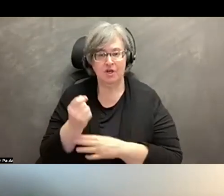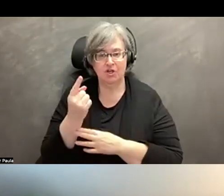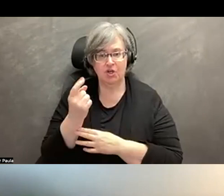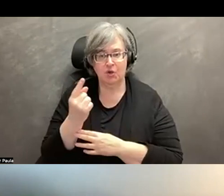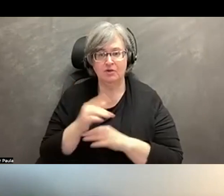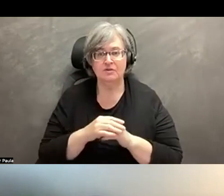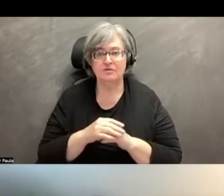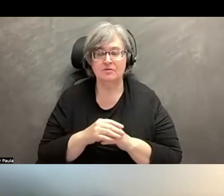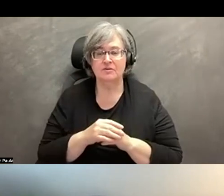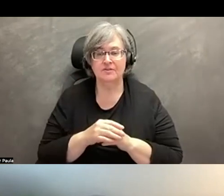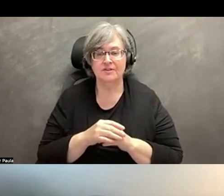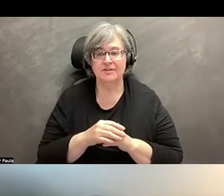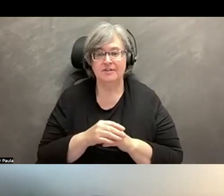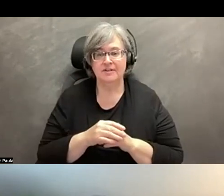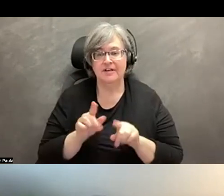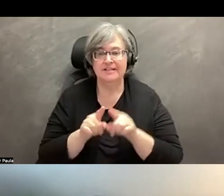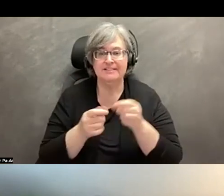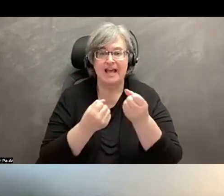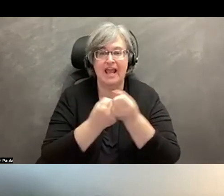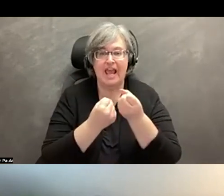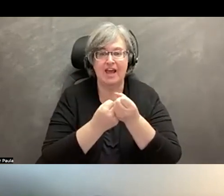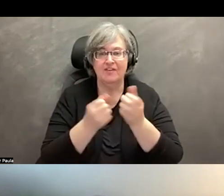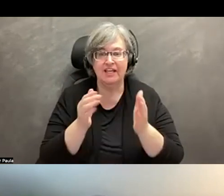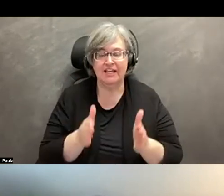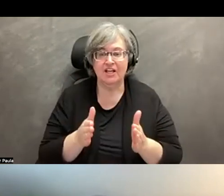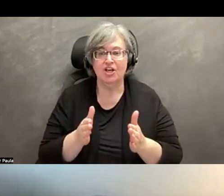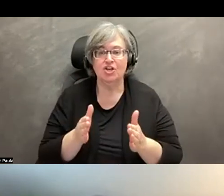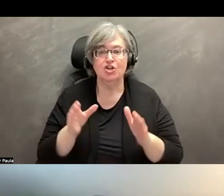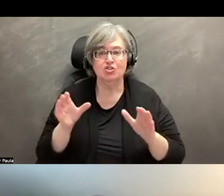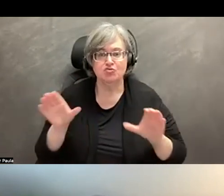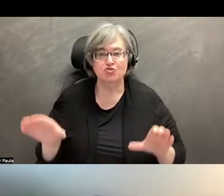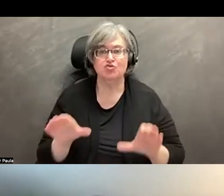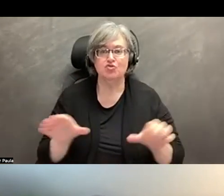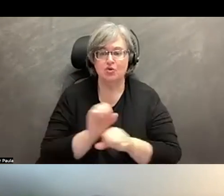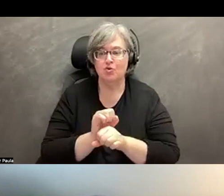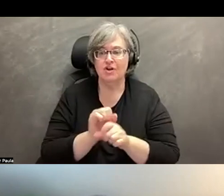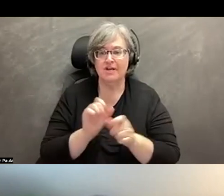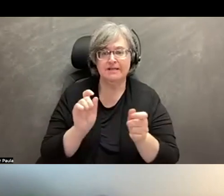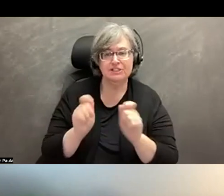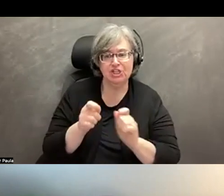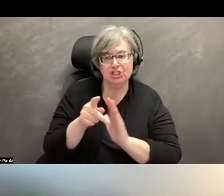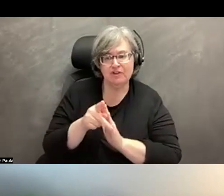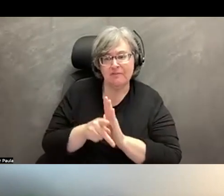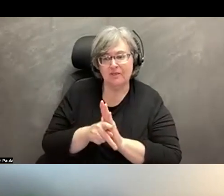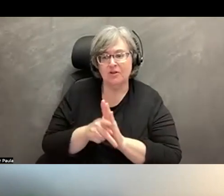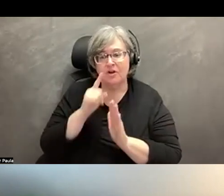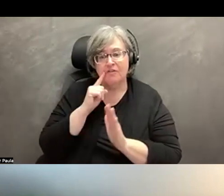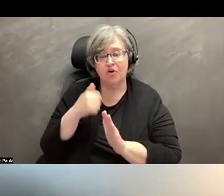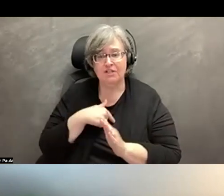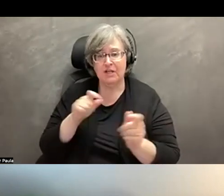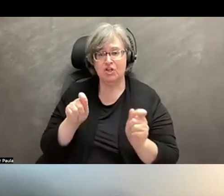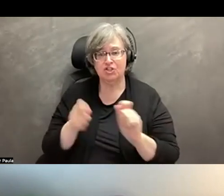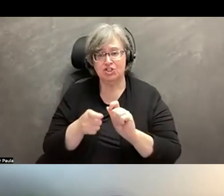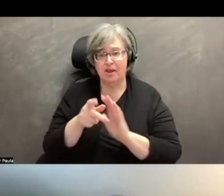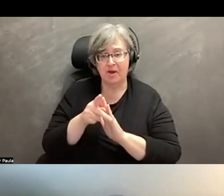as advocates and advocacy and shaping policy, in order for us to be able to shape